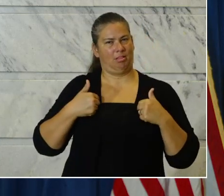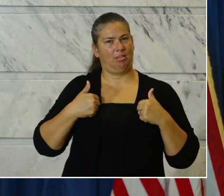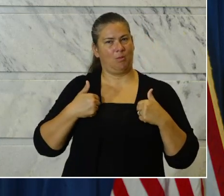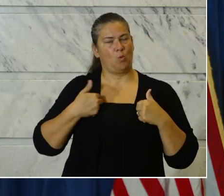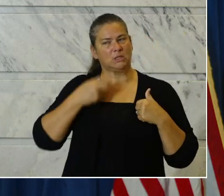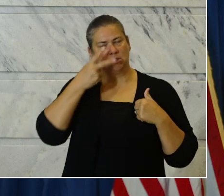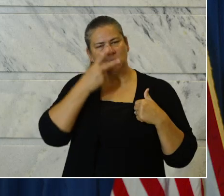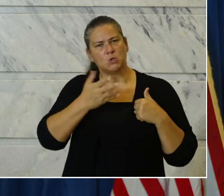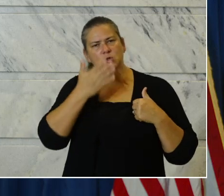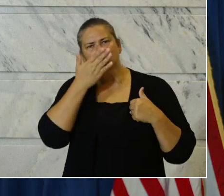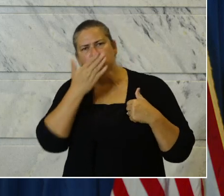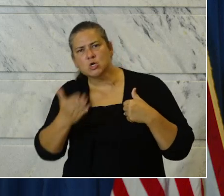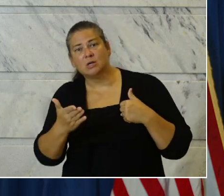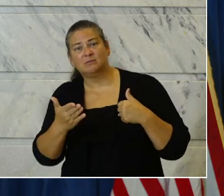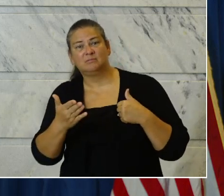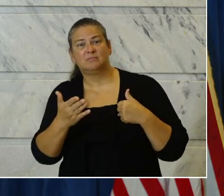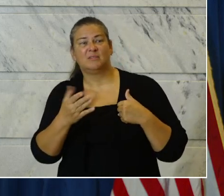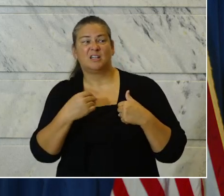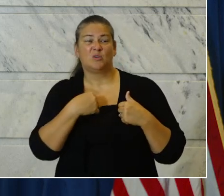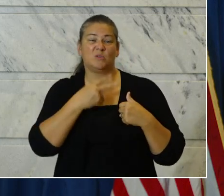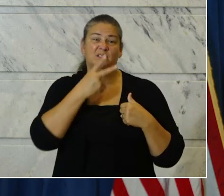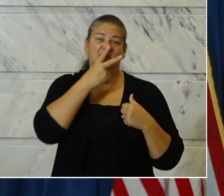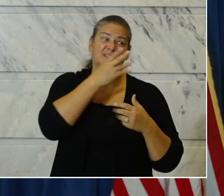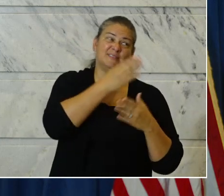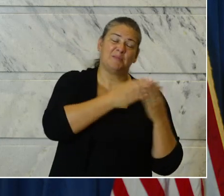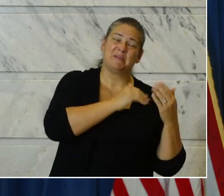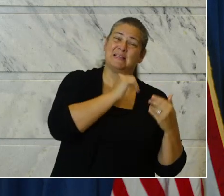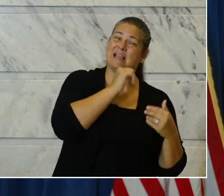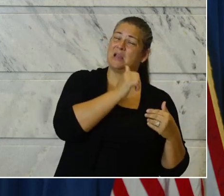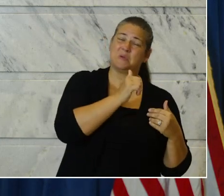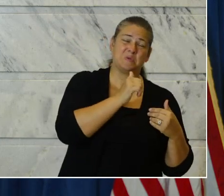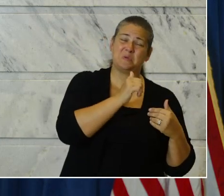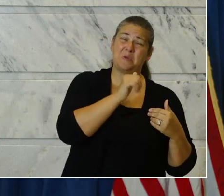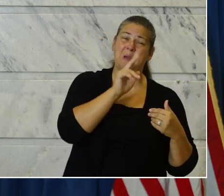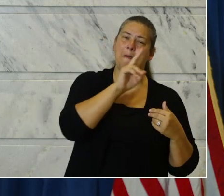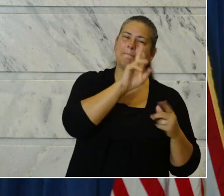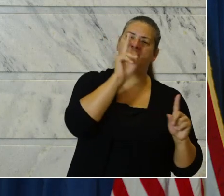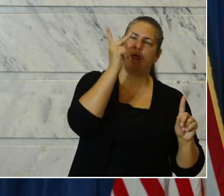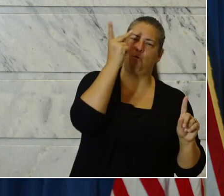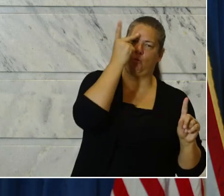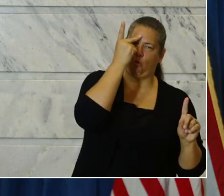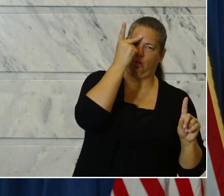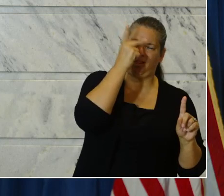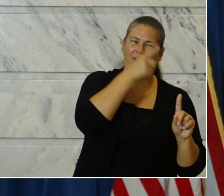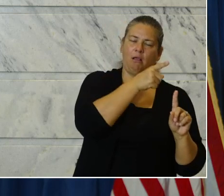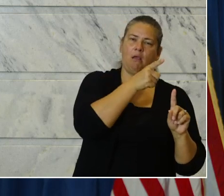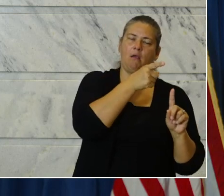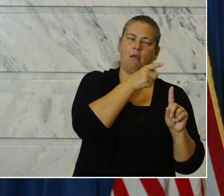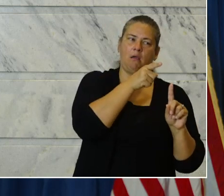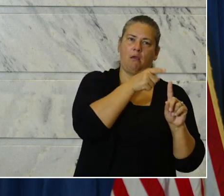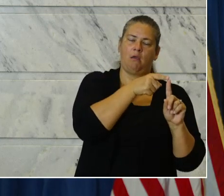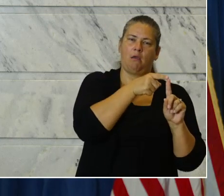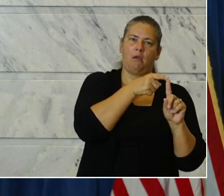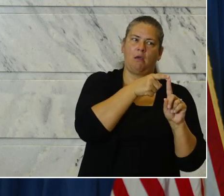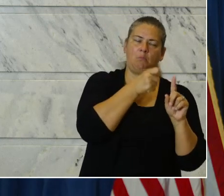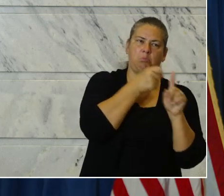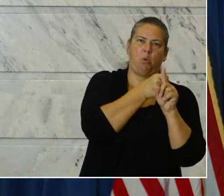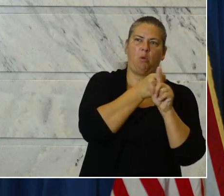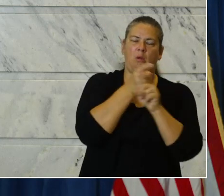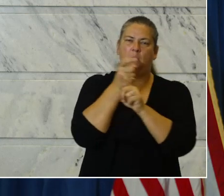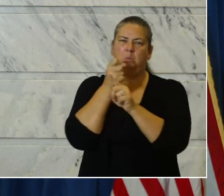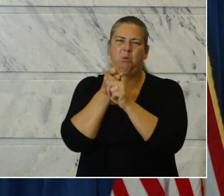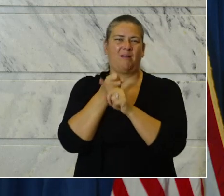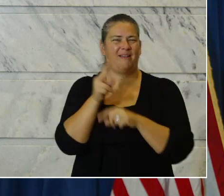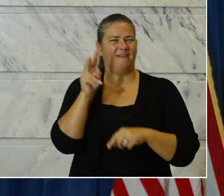well. Not political. It's a virus. It's a virus. It doesn't care about political affiliation.